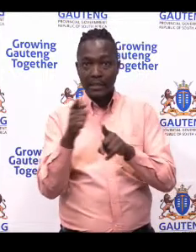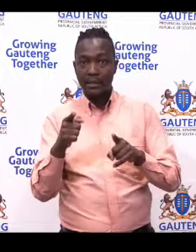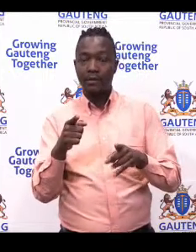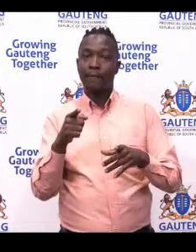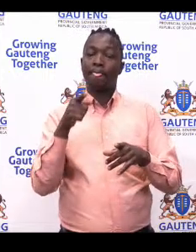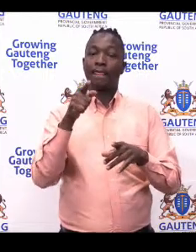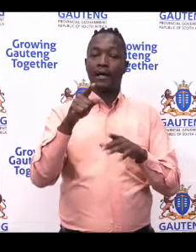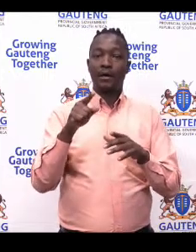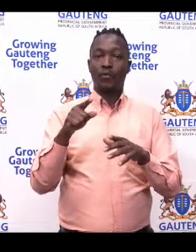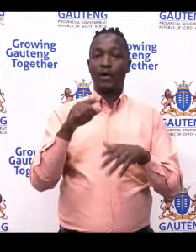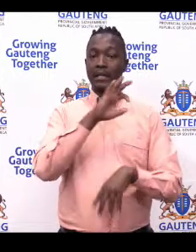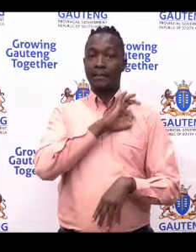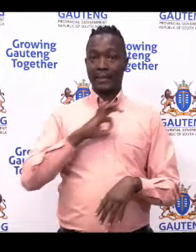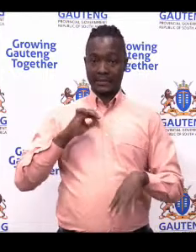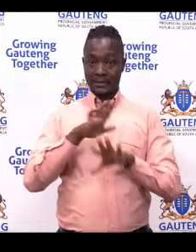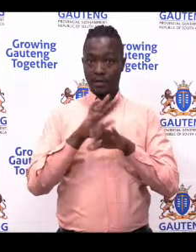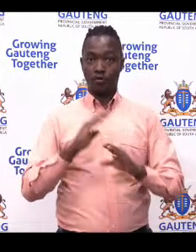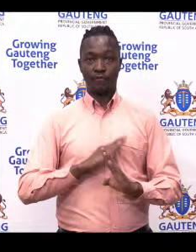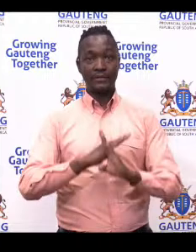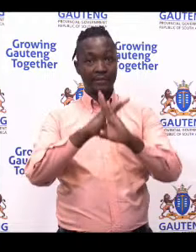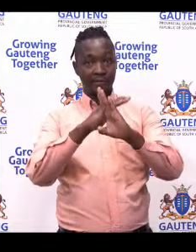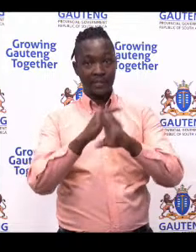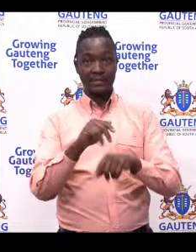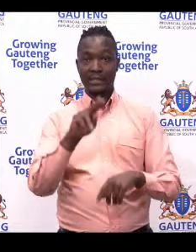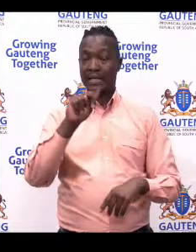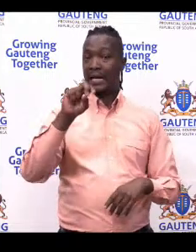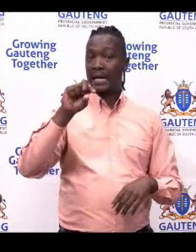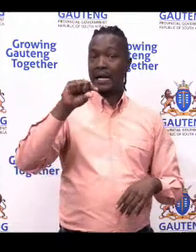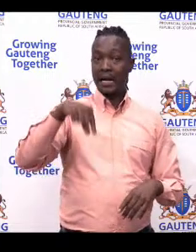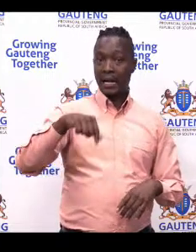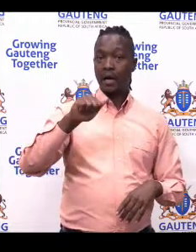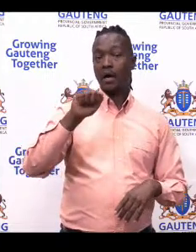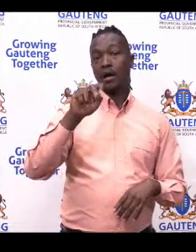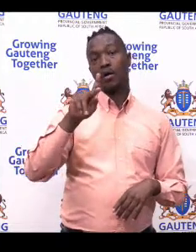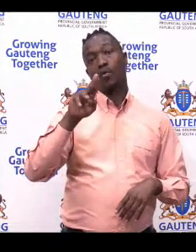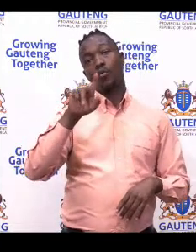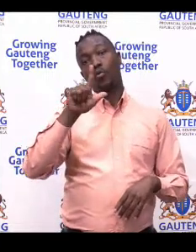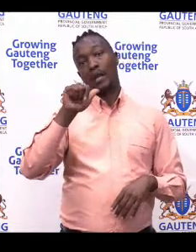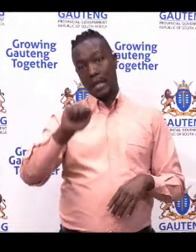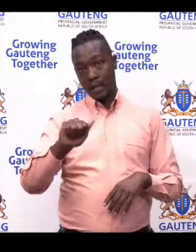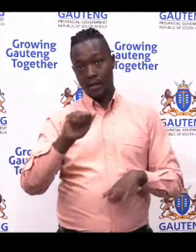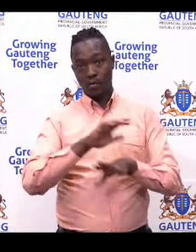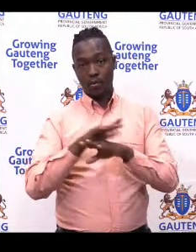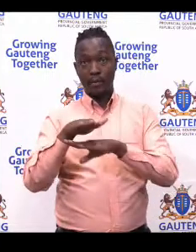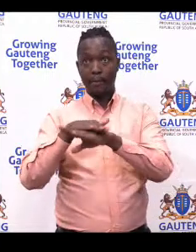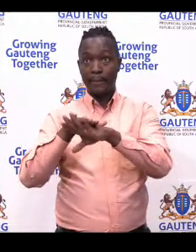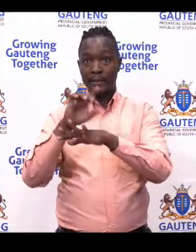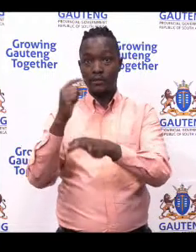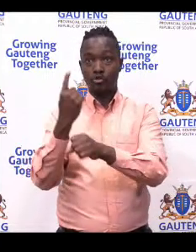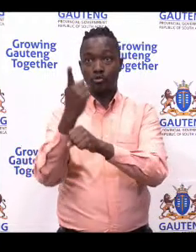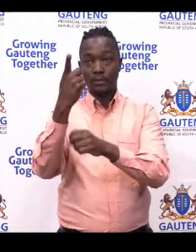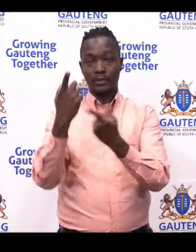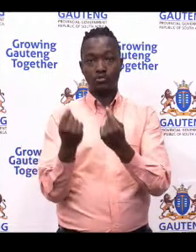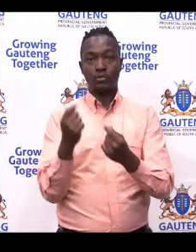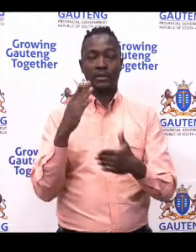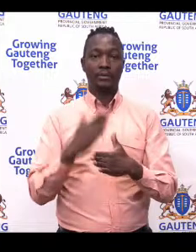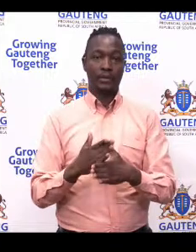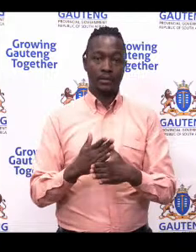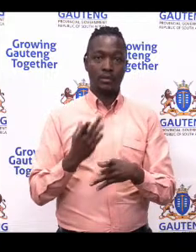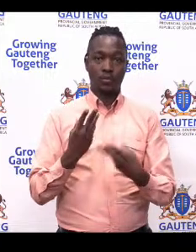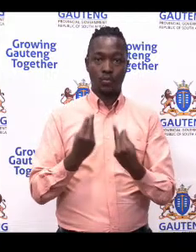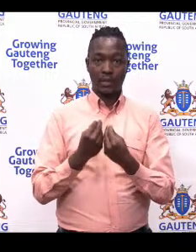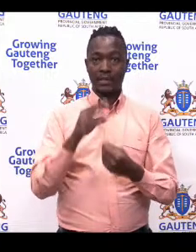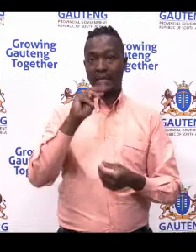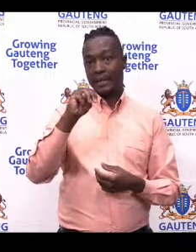Defense, Ms. Nosiviwe Mapisa Ngakula, will be based in Johannesburg doing the work with the